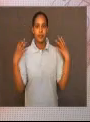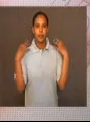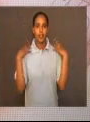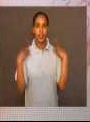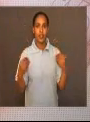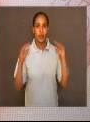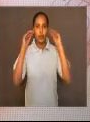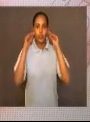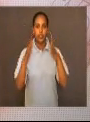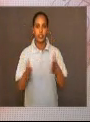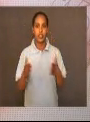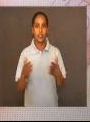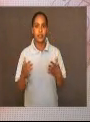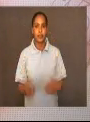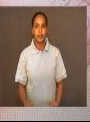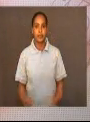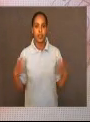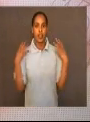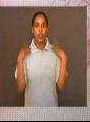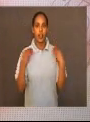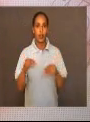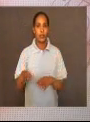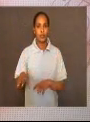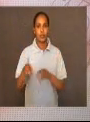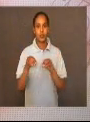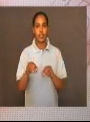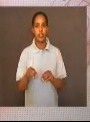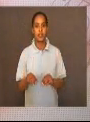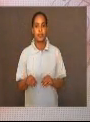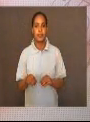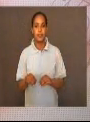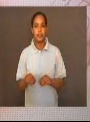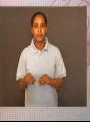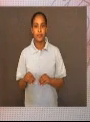Hello, teacher. Hello, students.